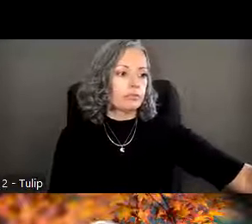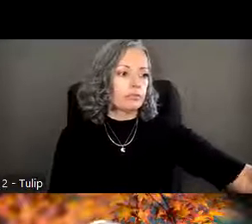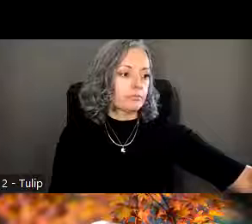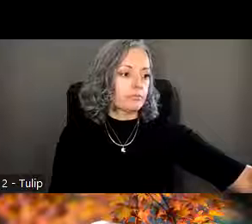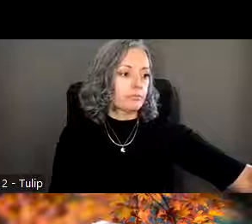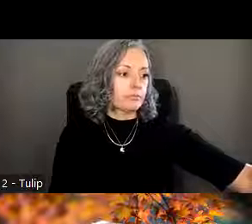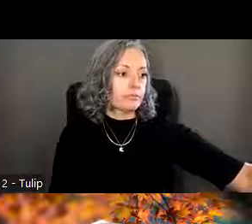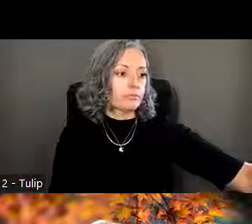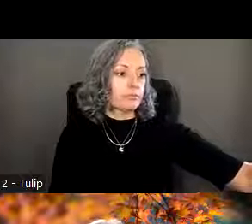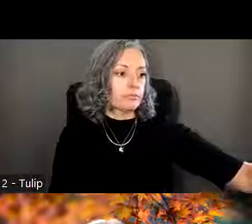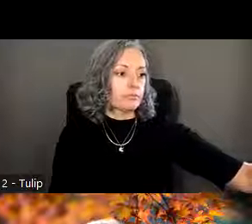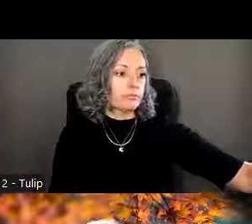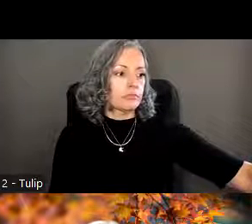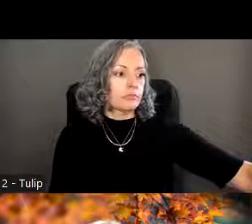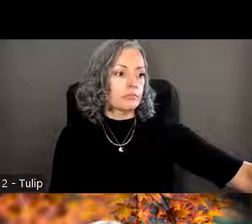Thank you.